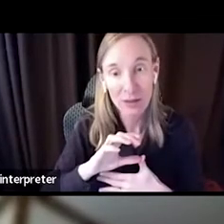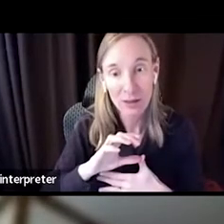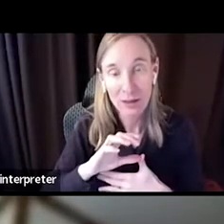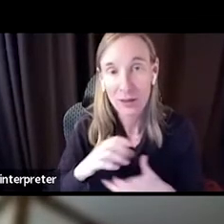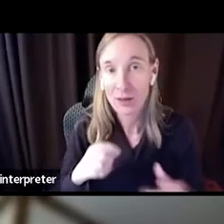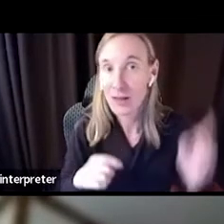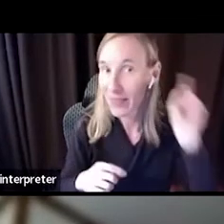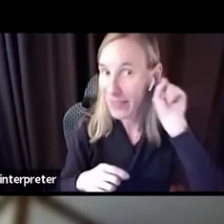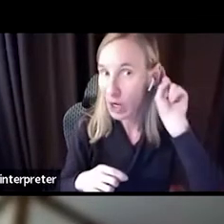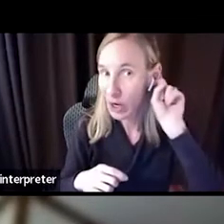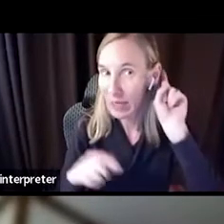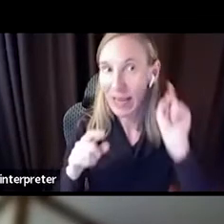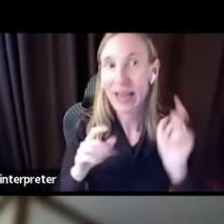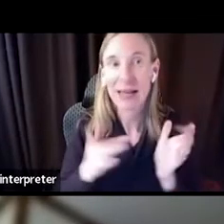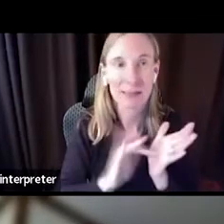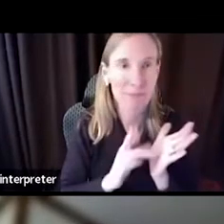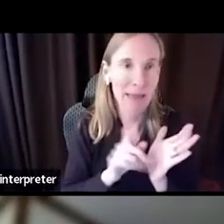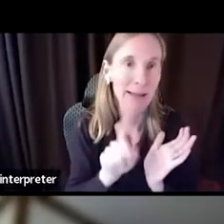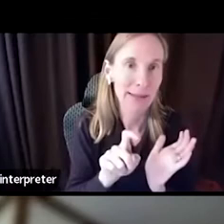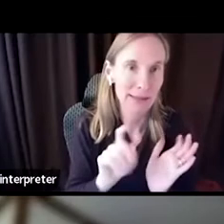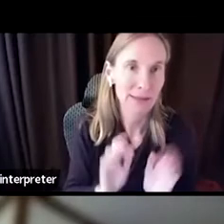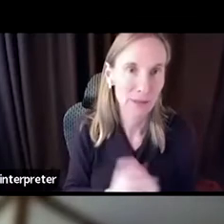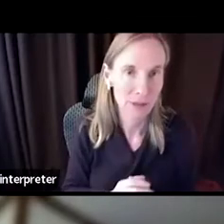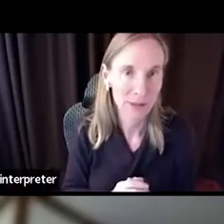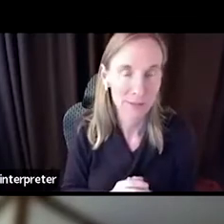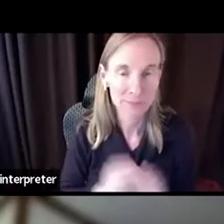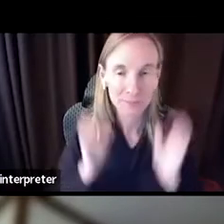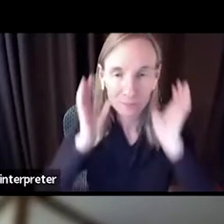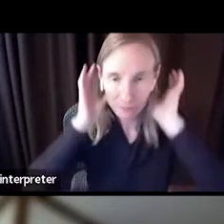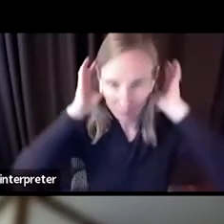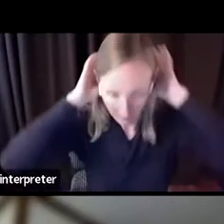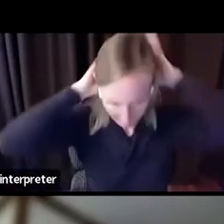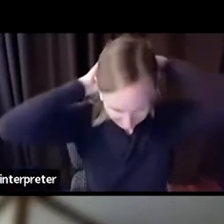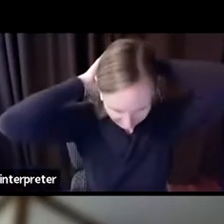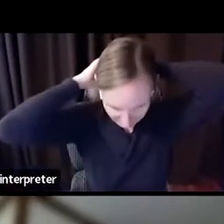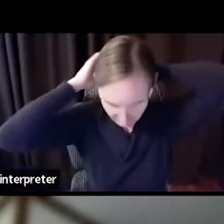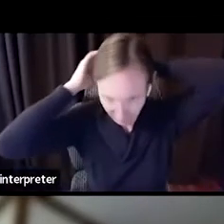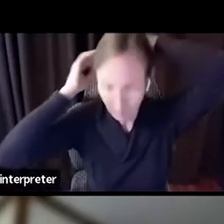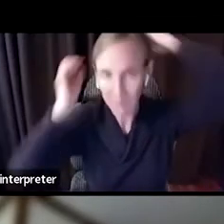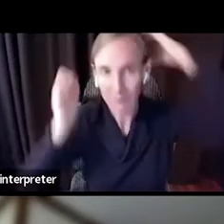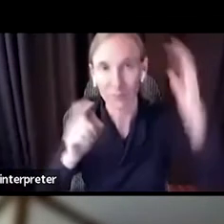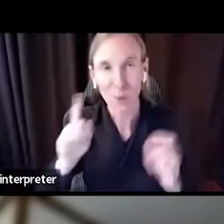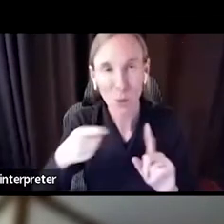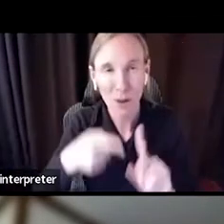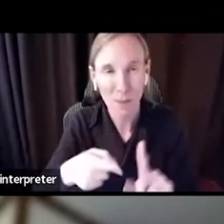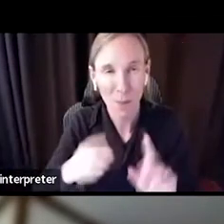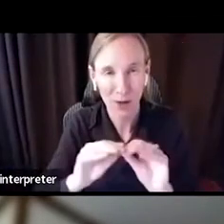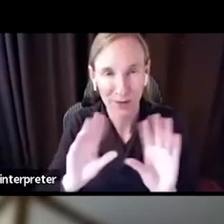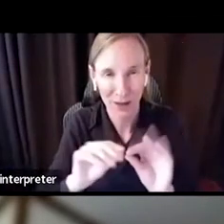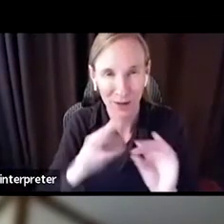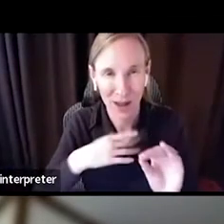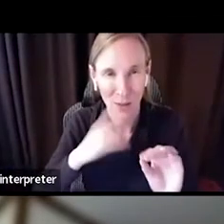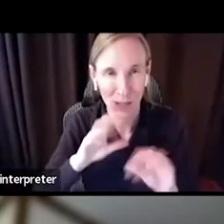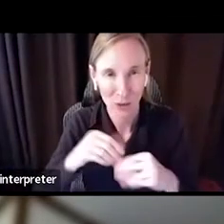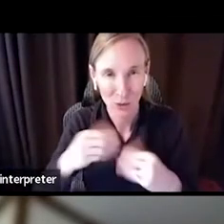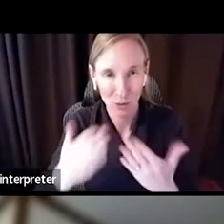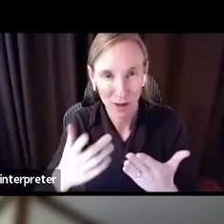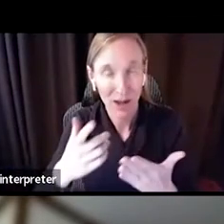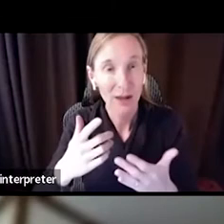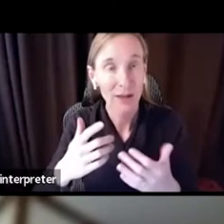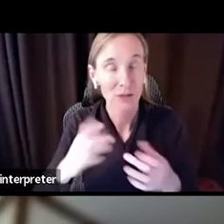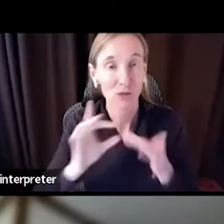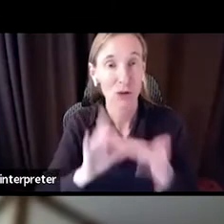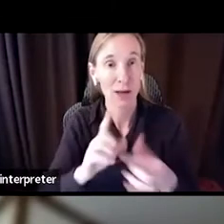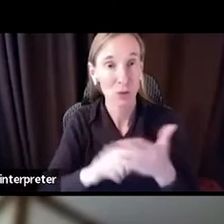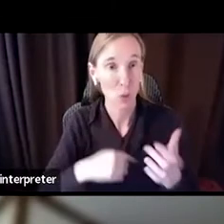medically necessary. And there's one point of clarification that I would like to provide related to what you heard